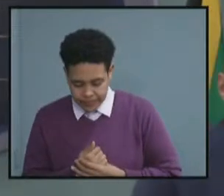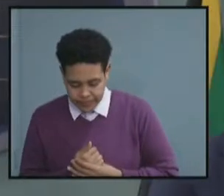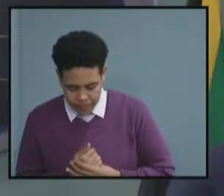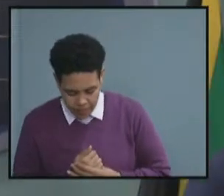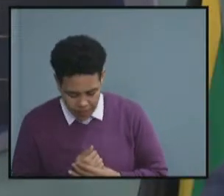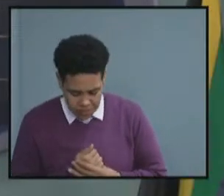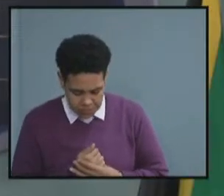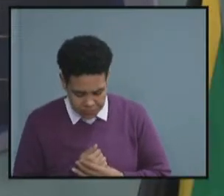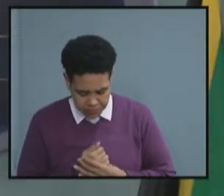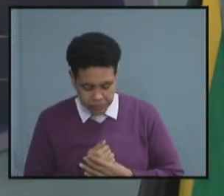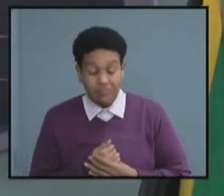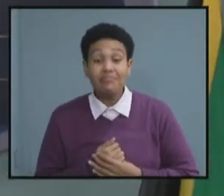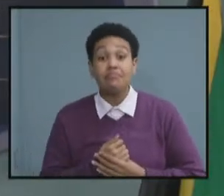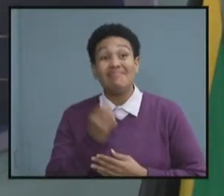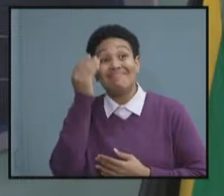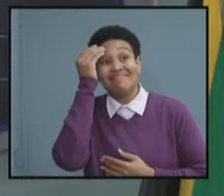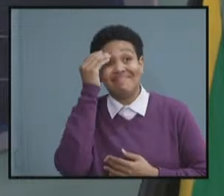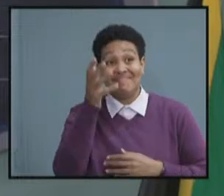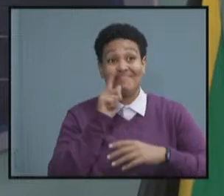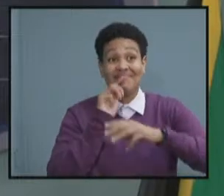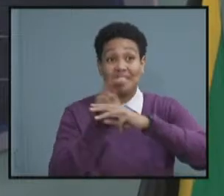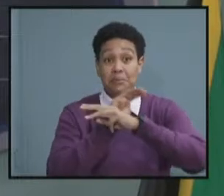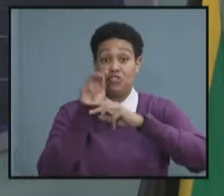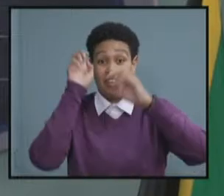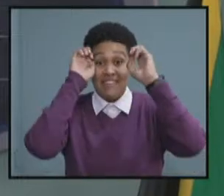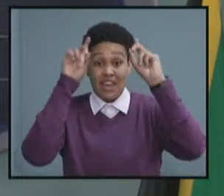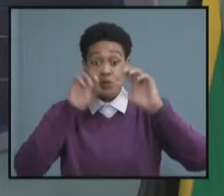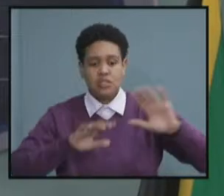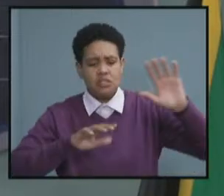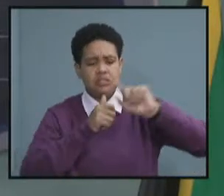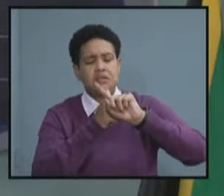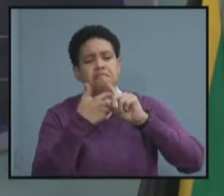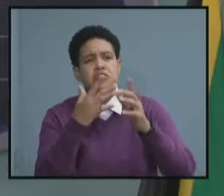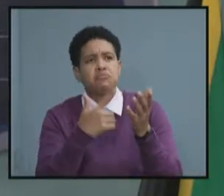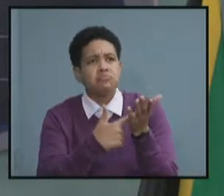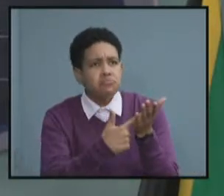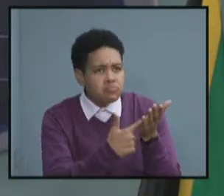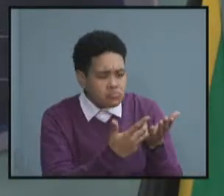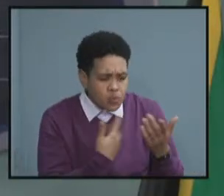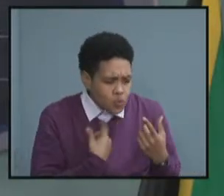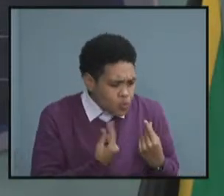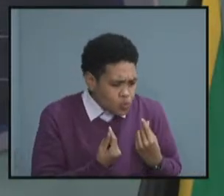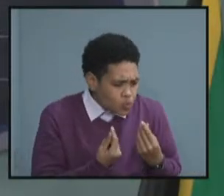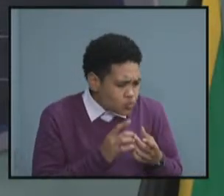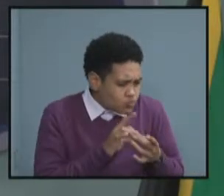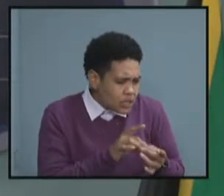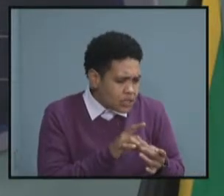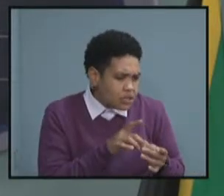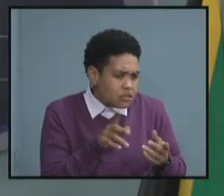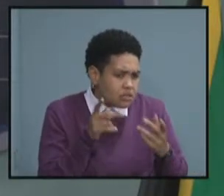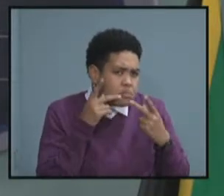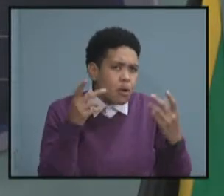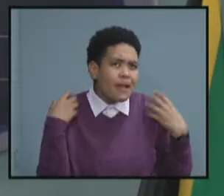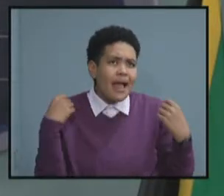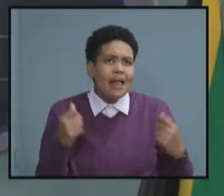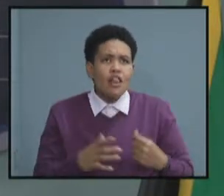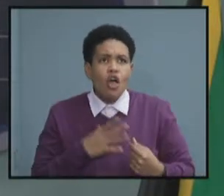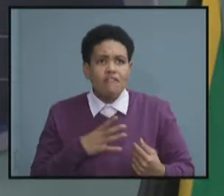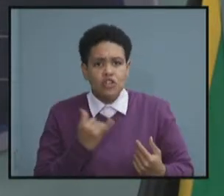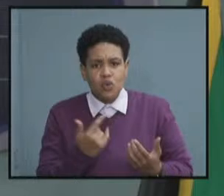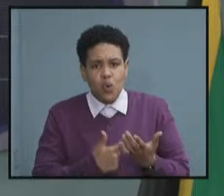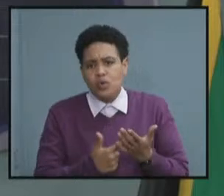Just to say that the Ministry of Education has been discussing a protocol with the public health